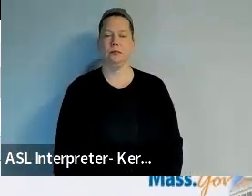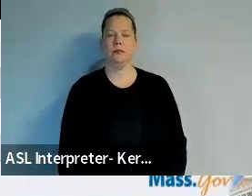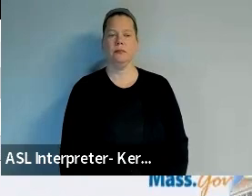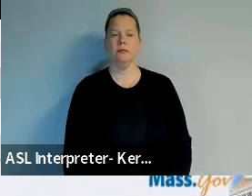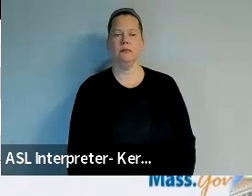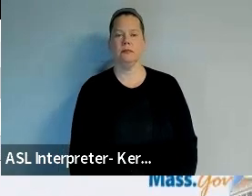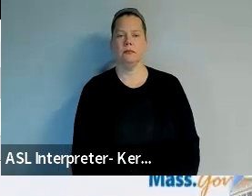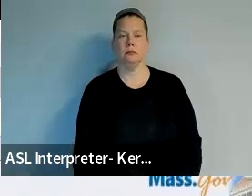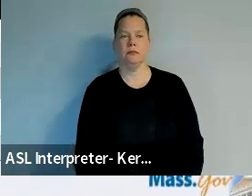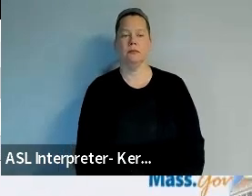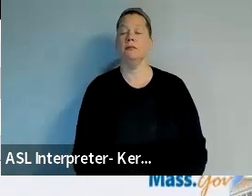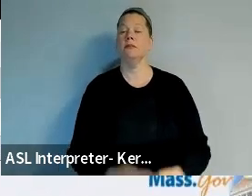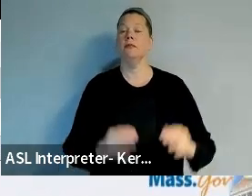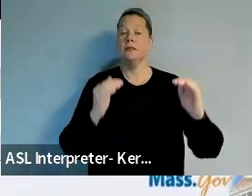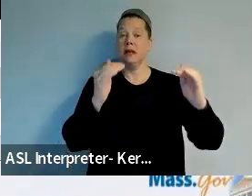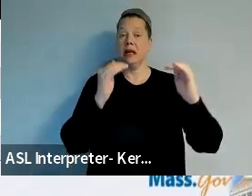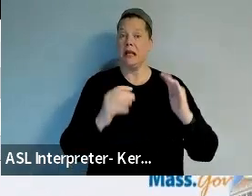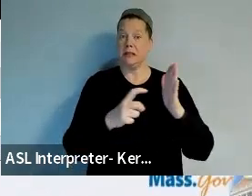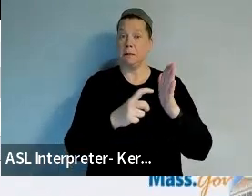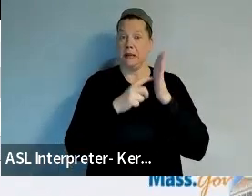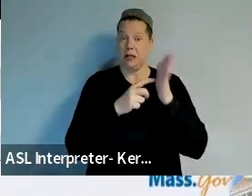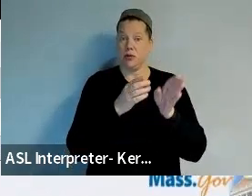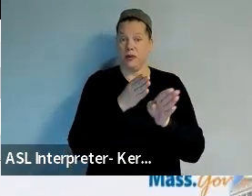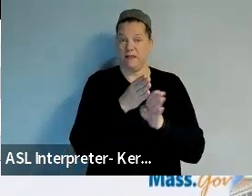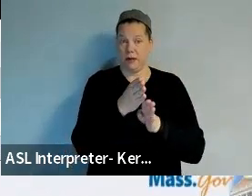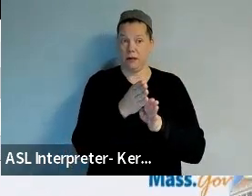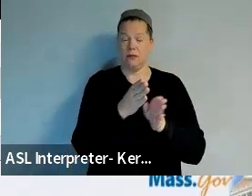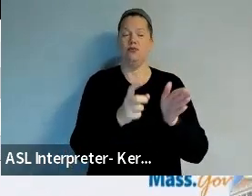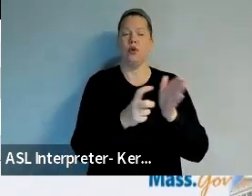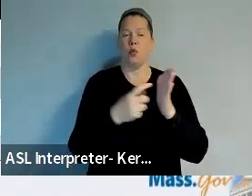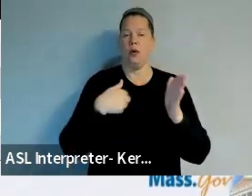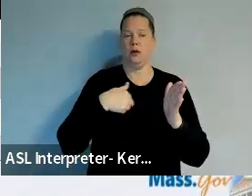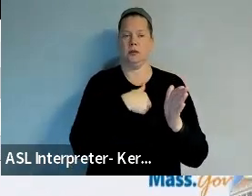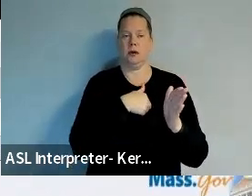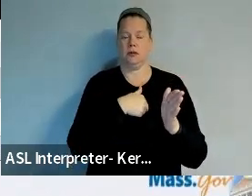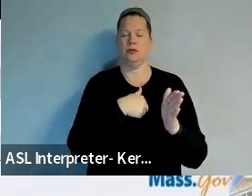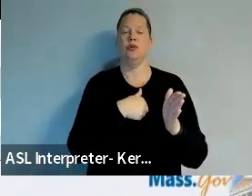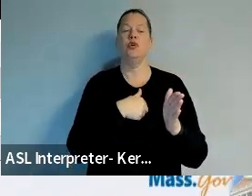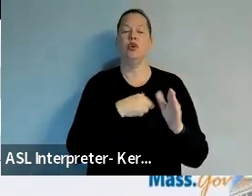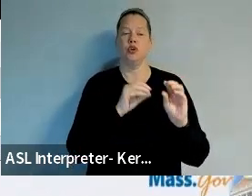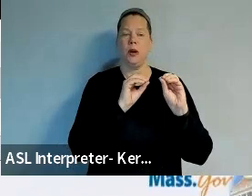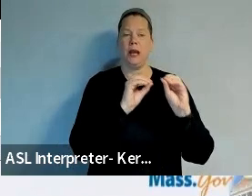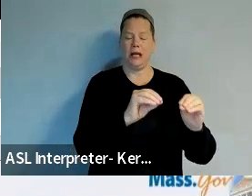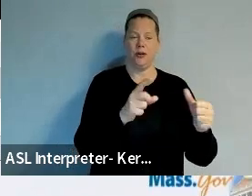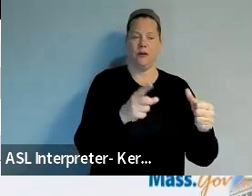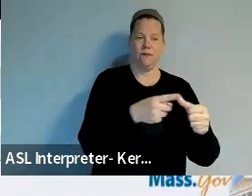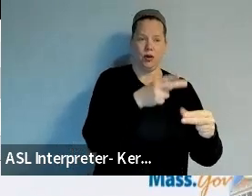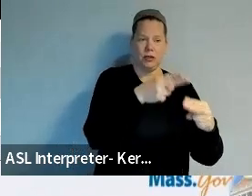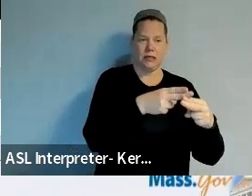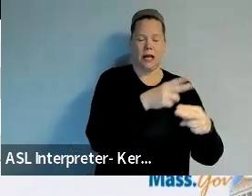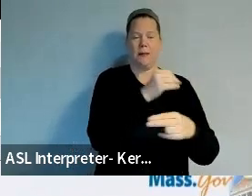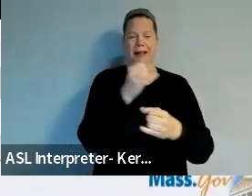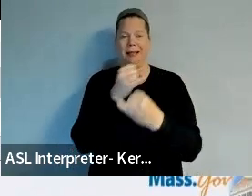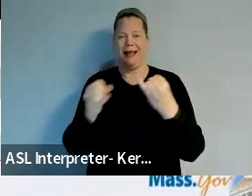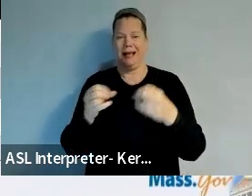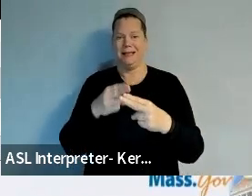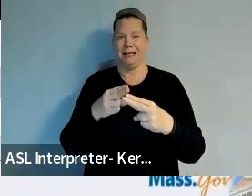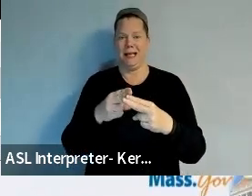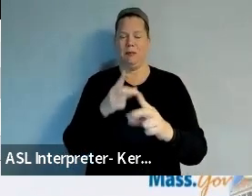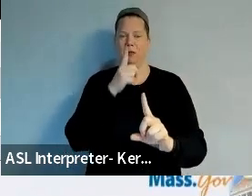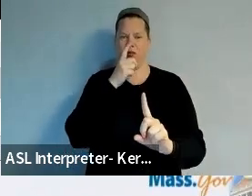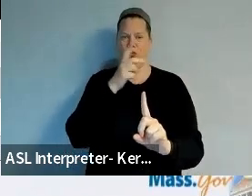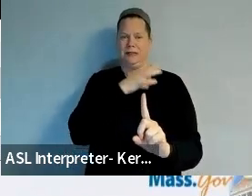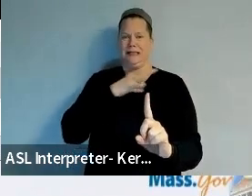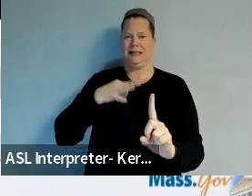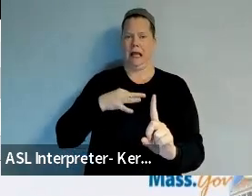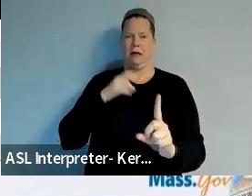The next mandatory field requires us to enter the first name and last name of the staff